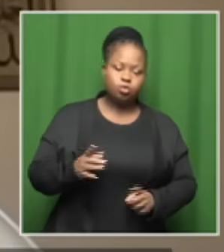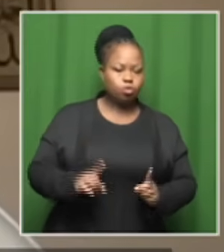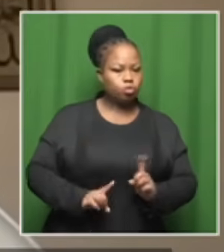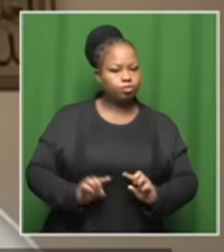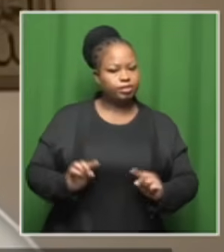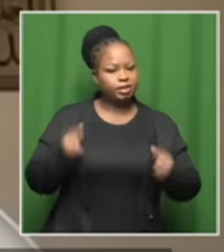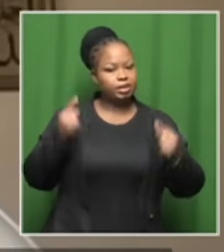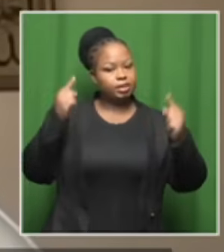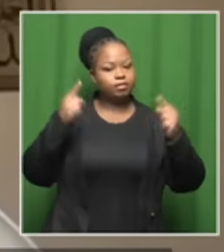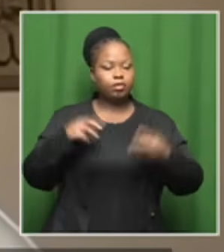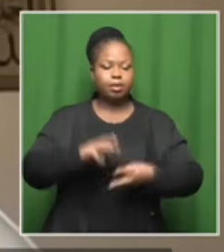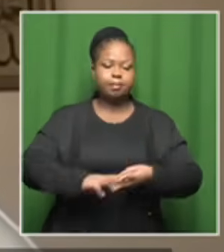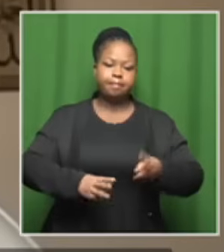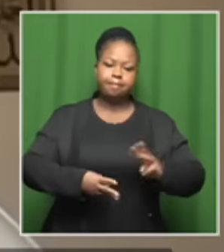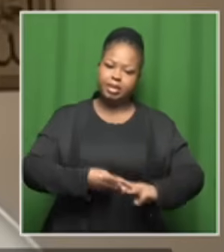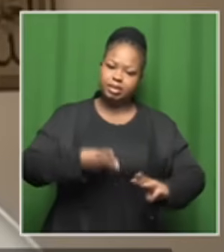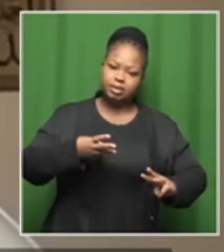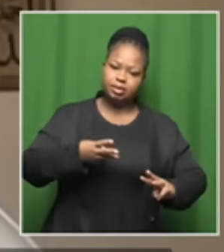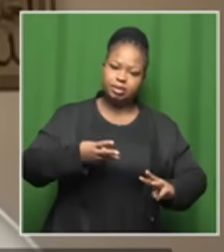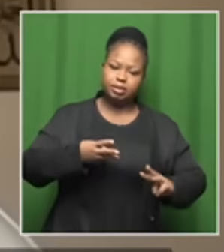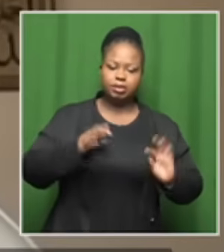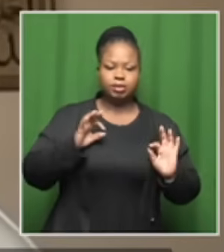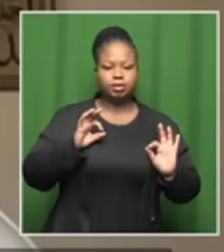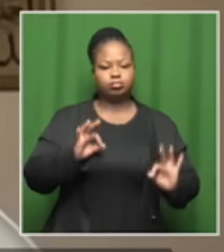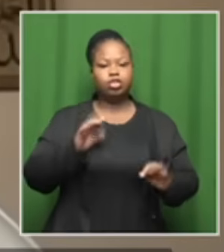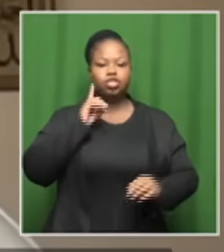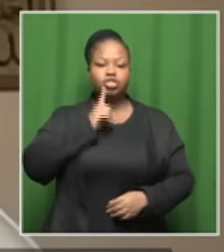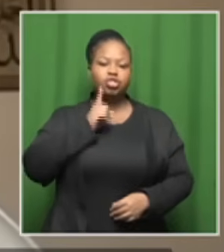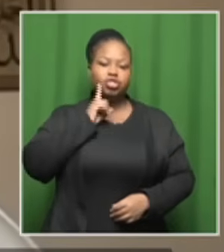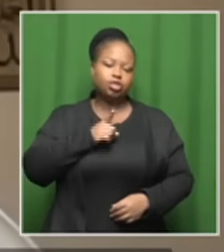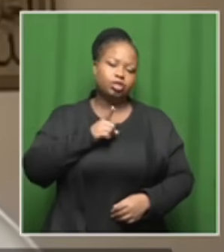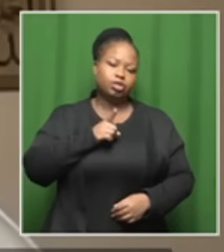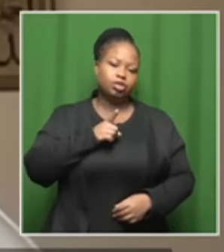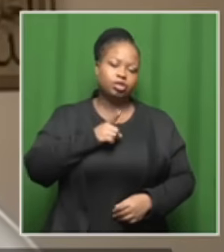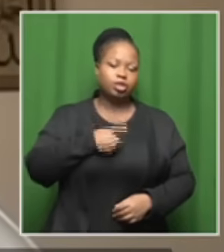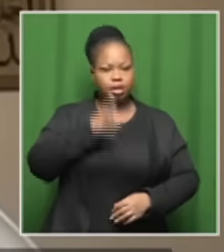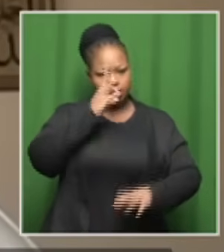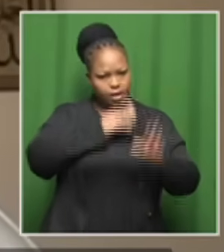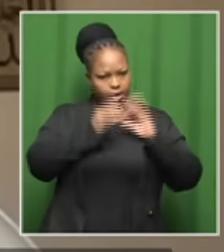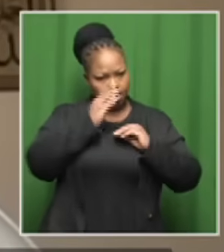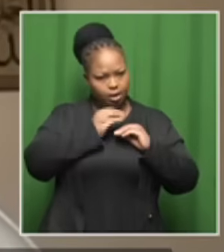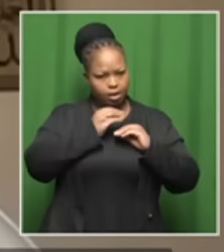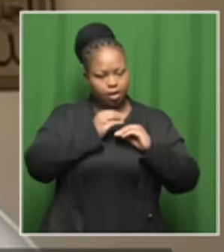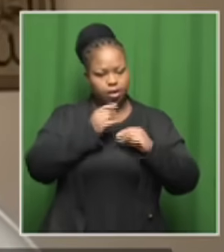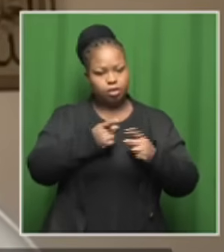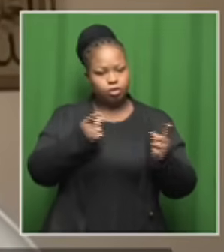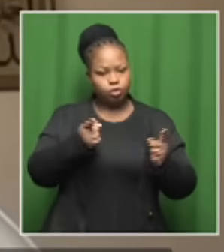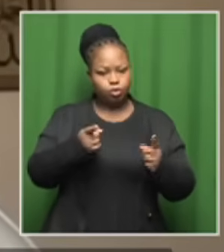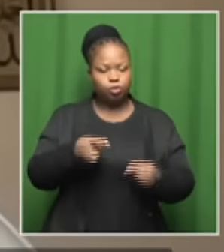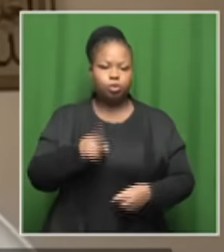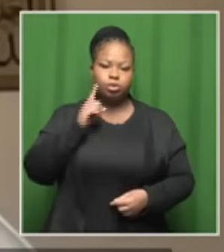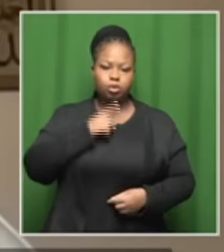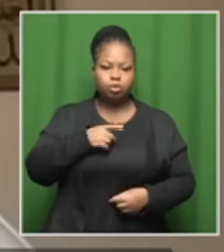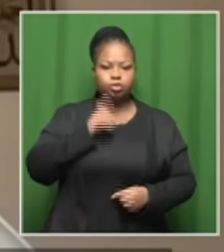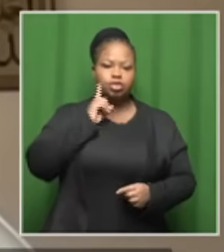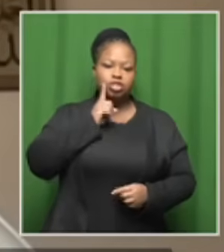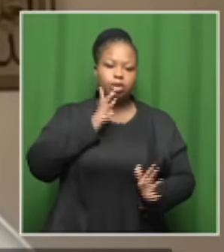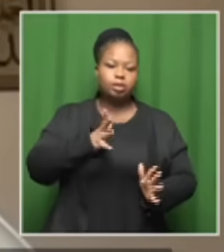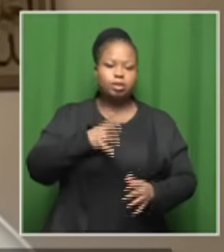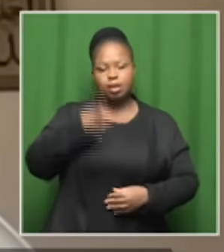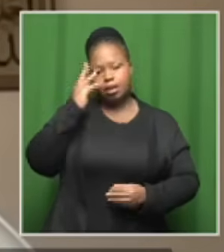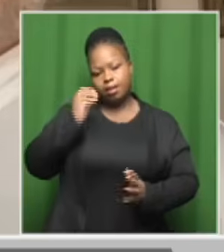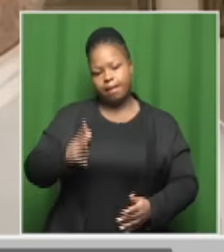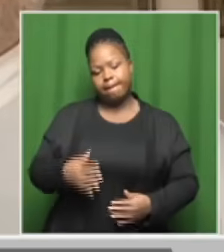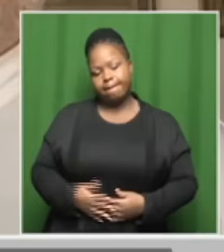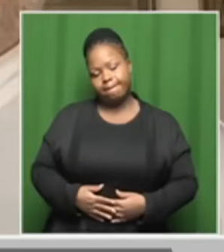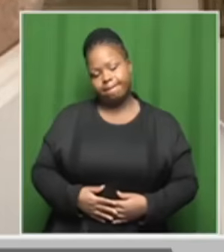successful mathematical teaching and learning to our teachers and our learners?